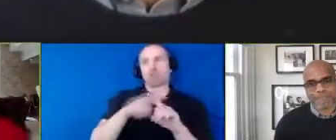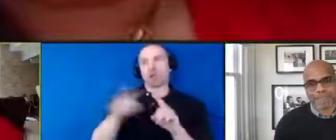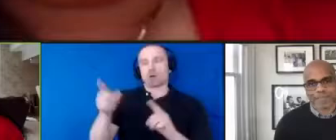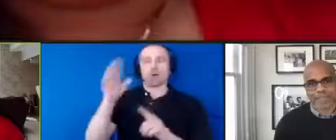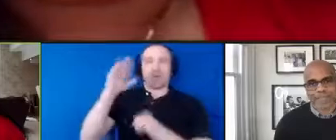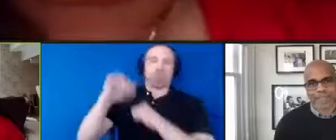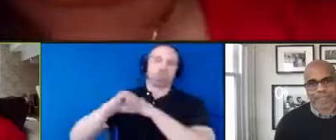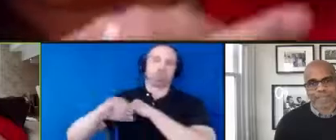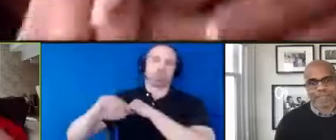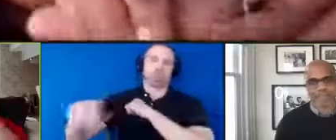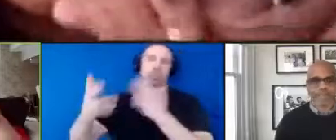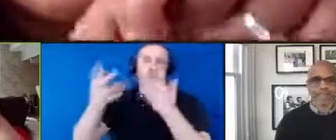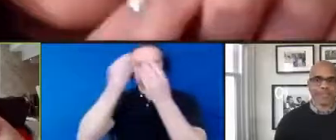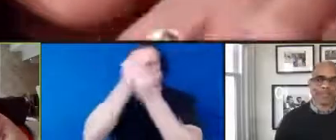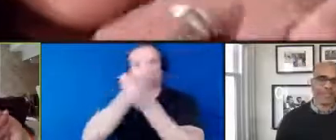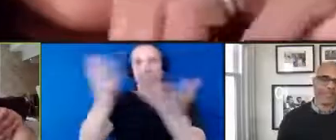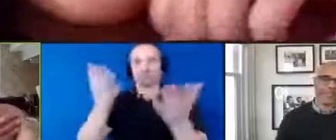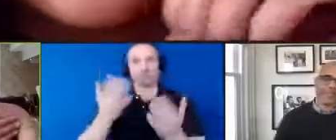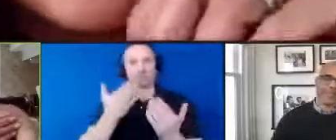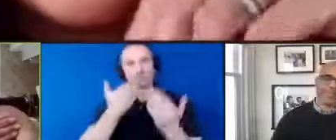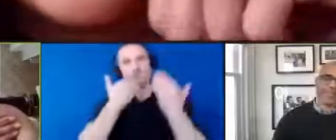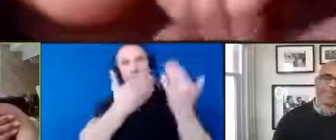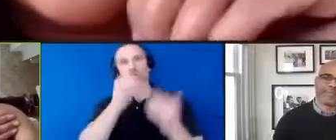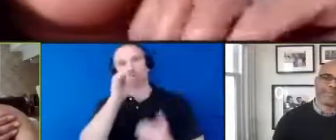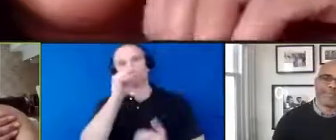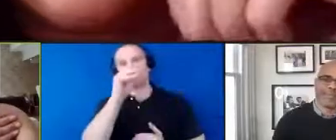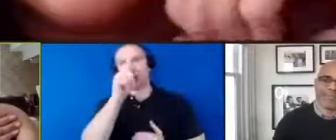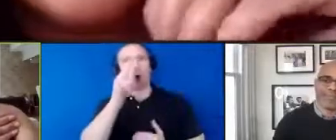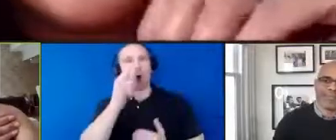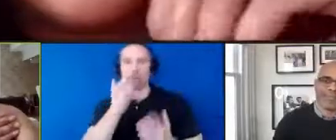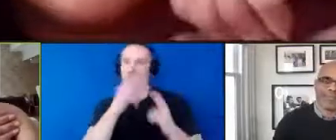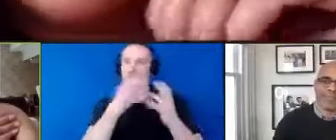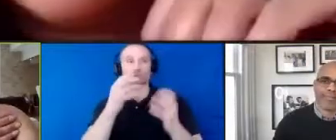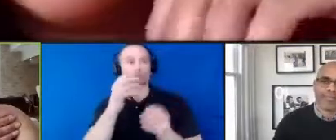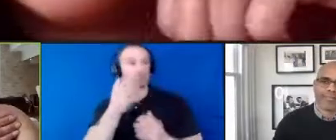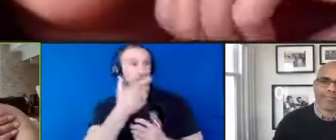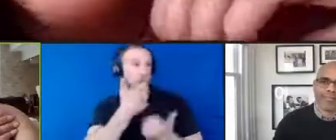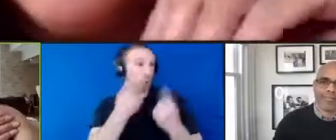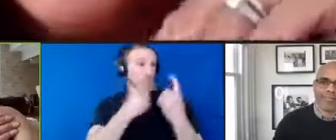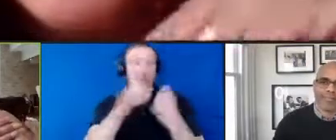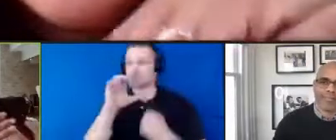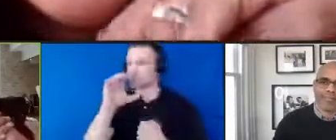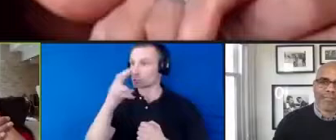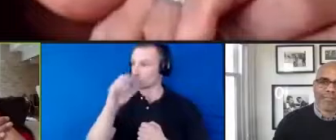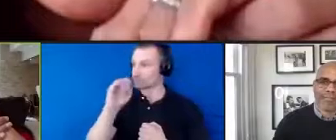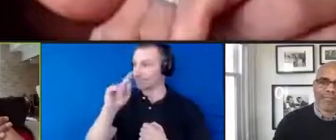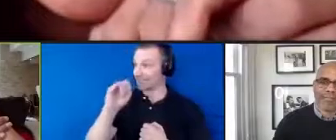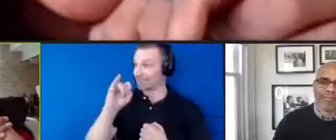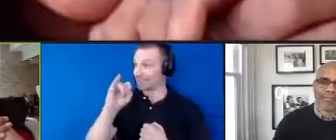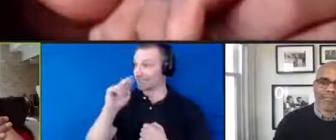Thank you so much, Jamal. I'm sure we have some questions. Christine, do you have any to share?